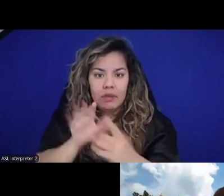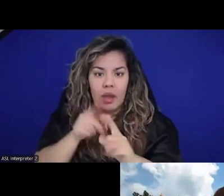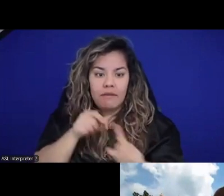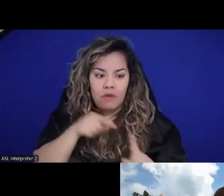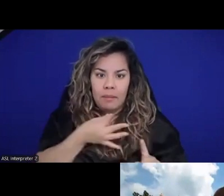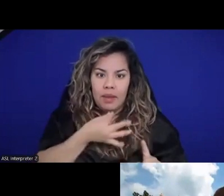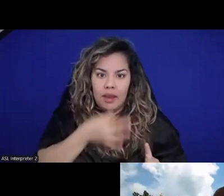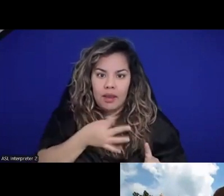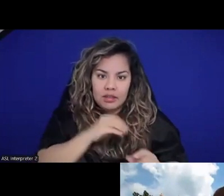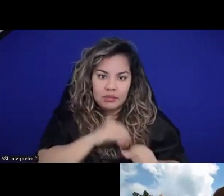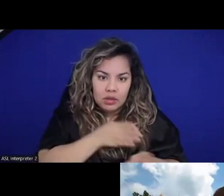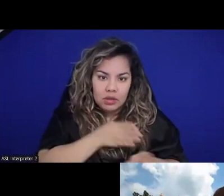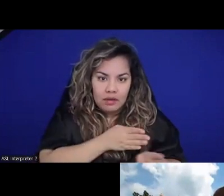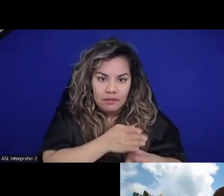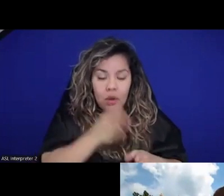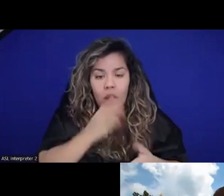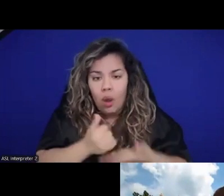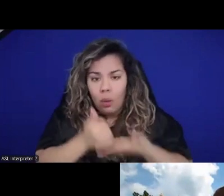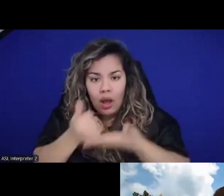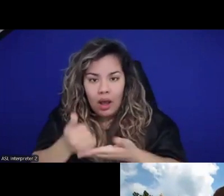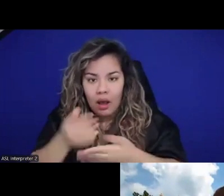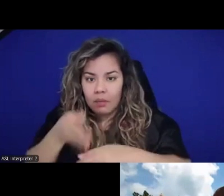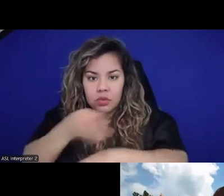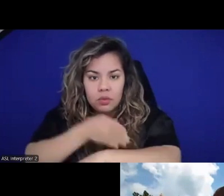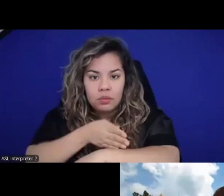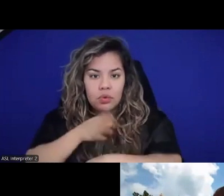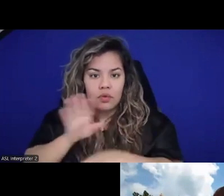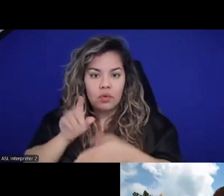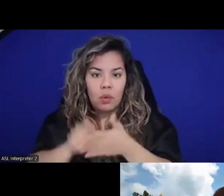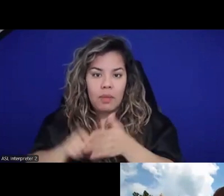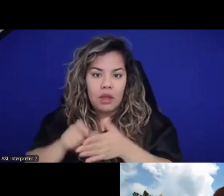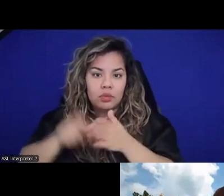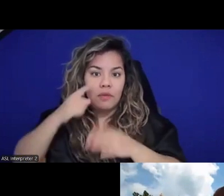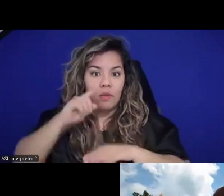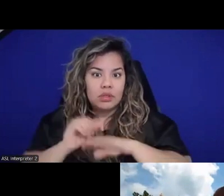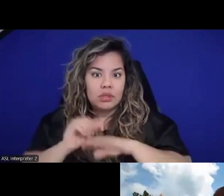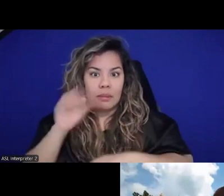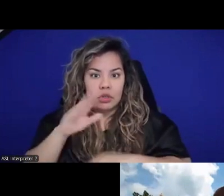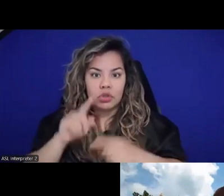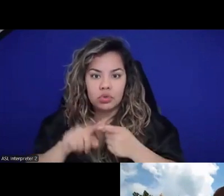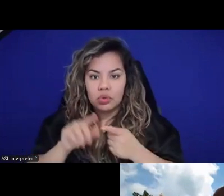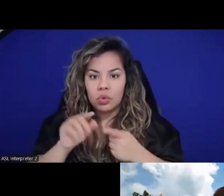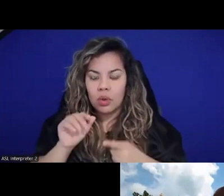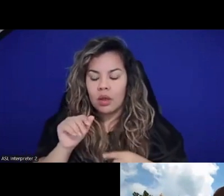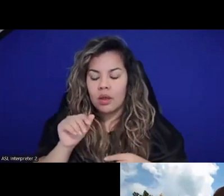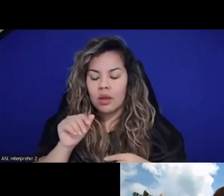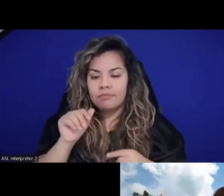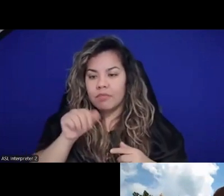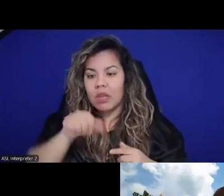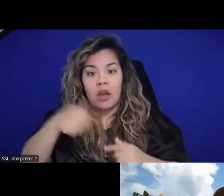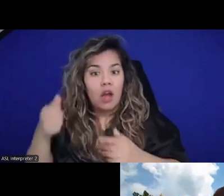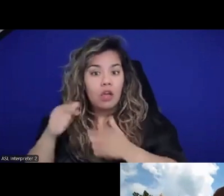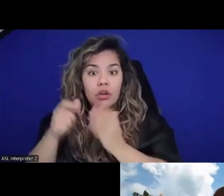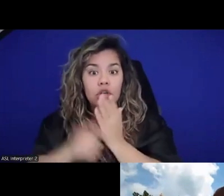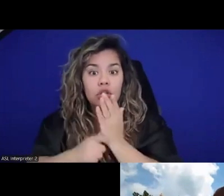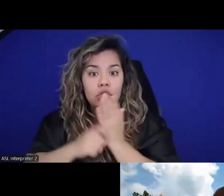them improve their manuscript for submissions to another journal, even